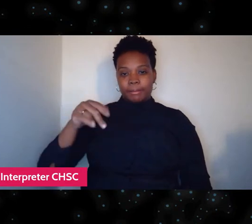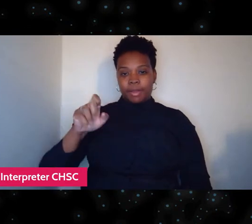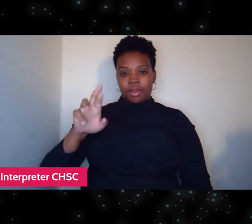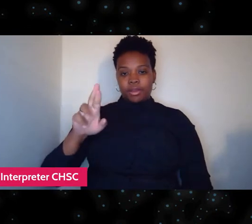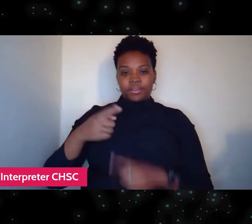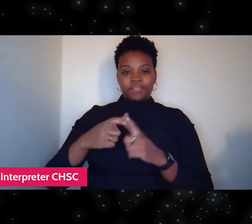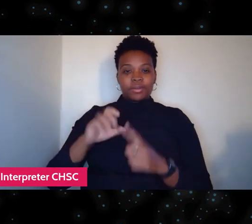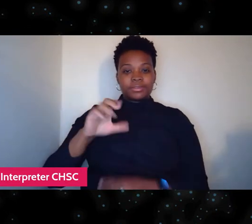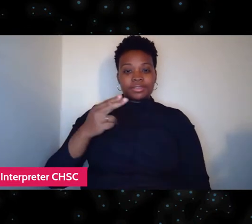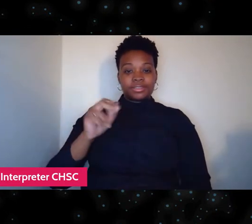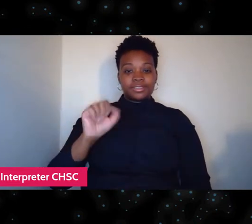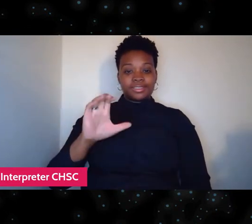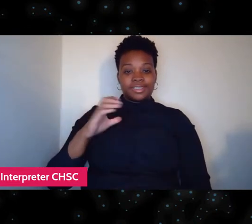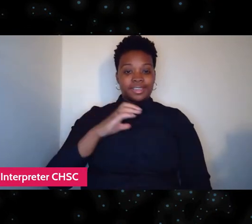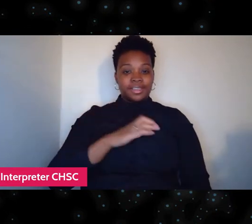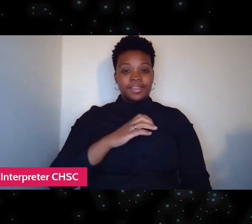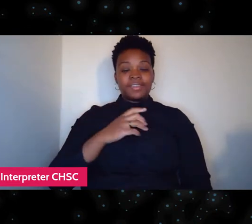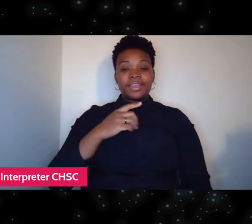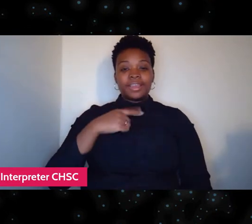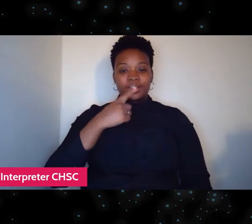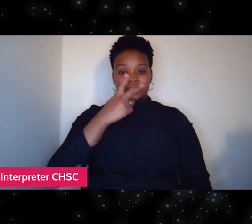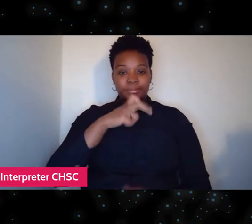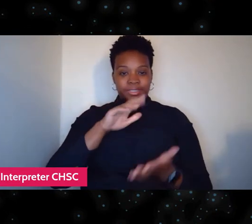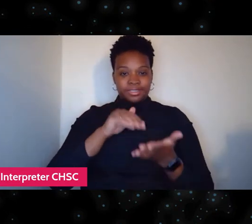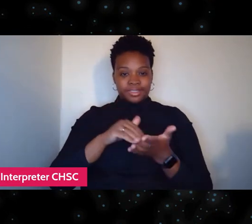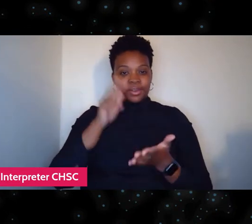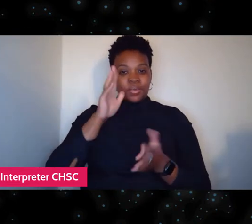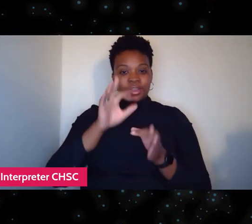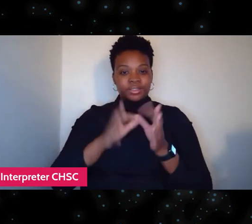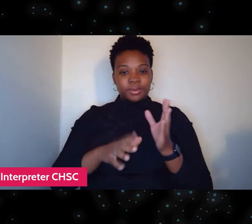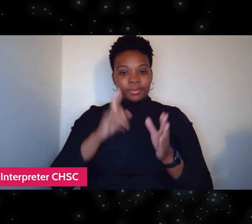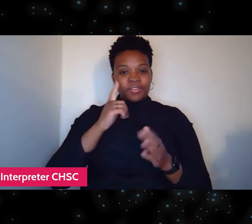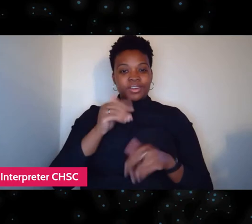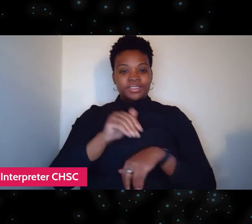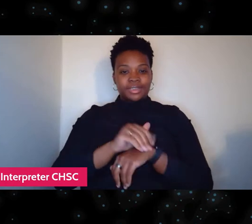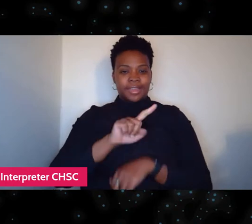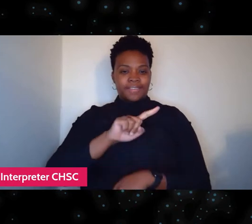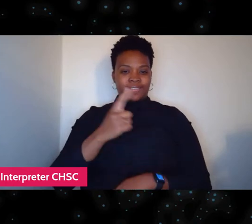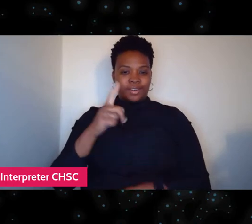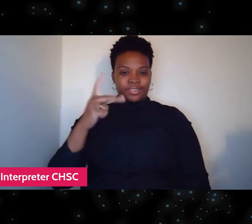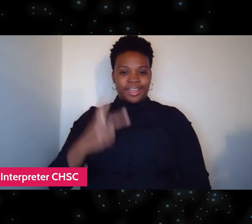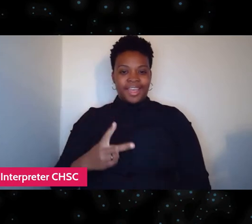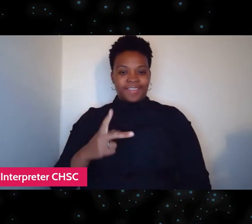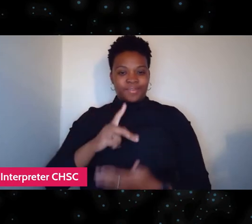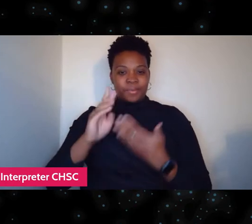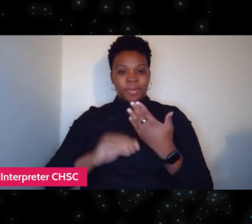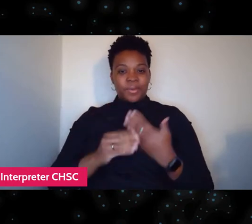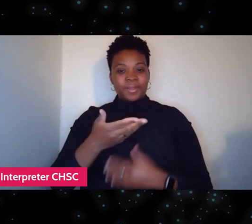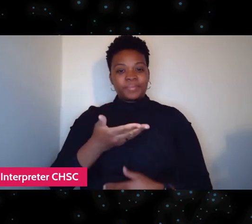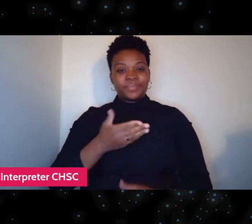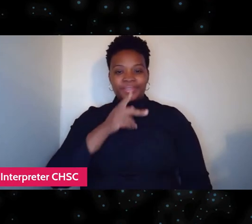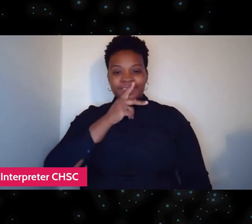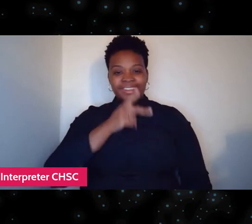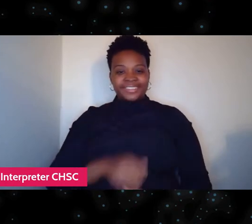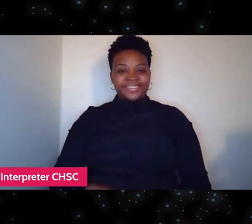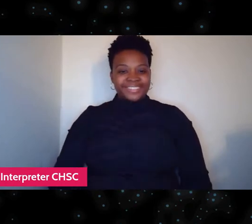and Speech Center, who will be interpreting for us during the first half of our program.